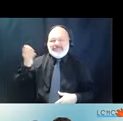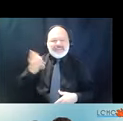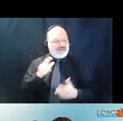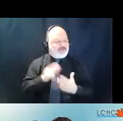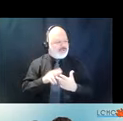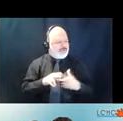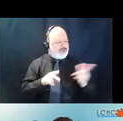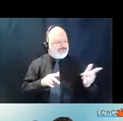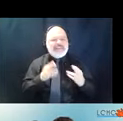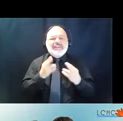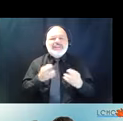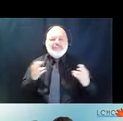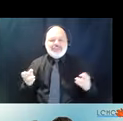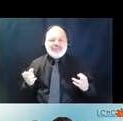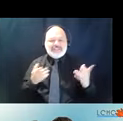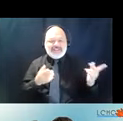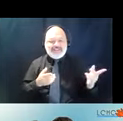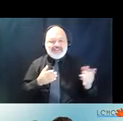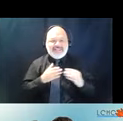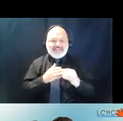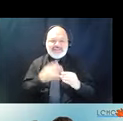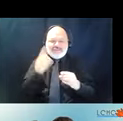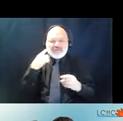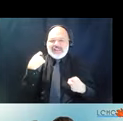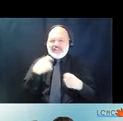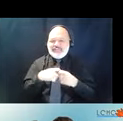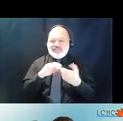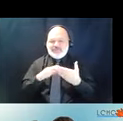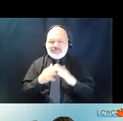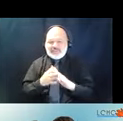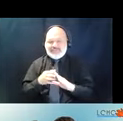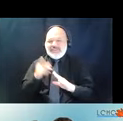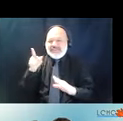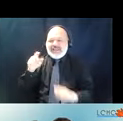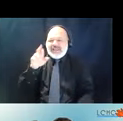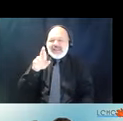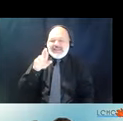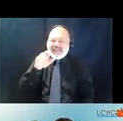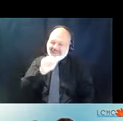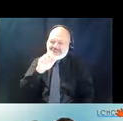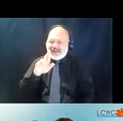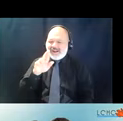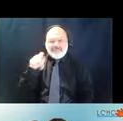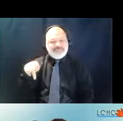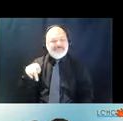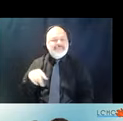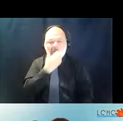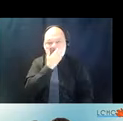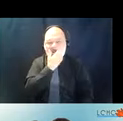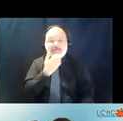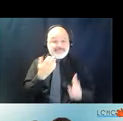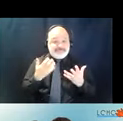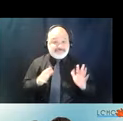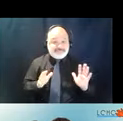of resources that are geared towards Latino communities from our friends at AARP. And I'll close out with, we